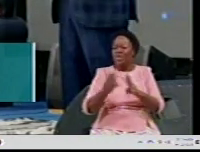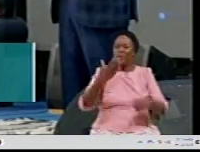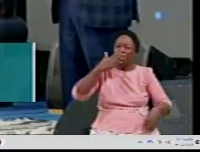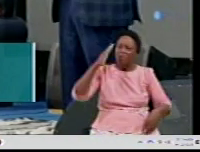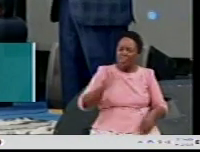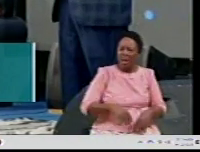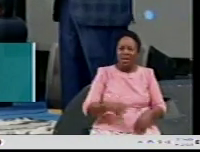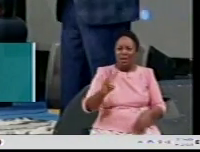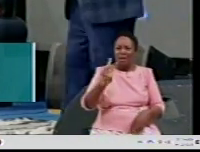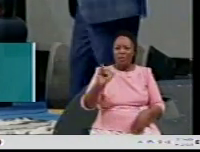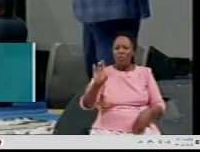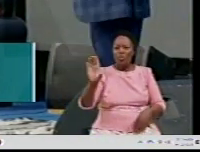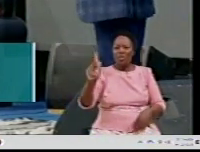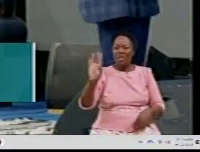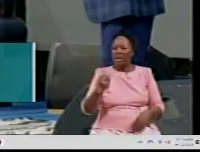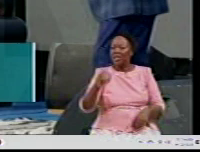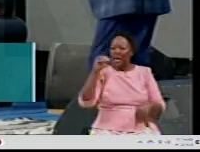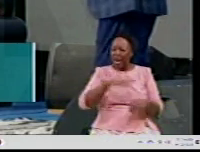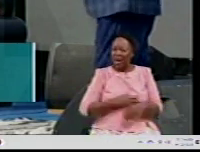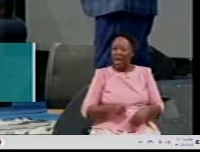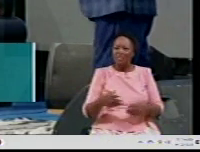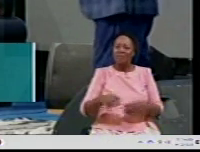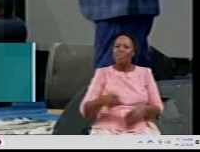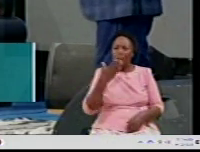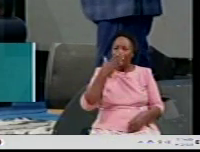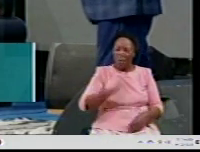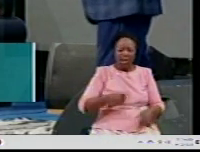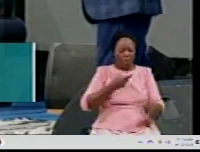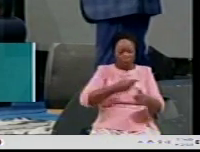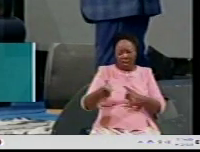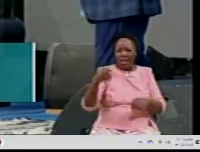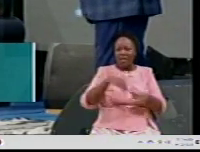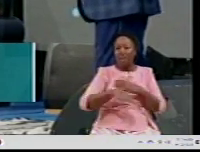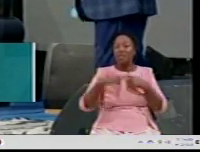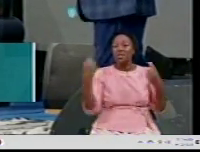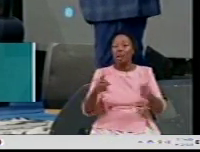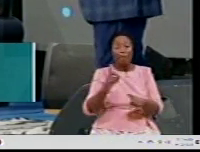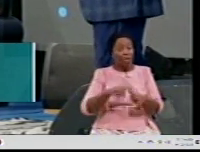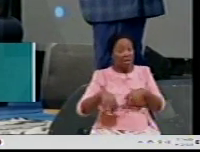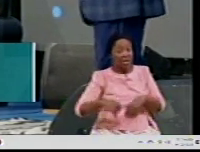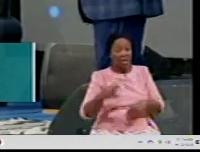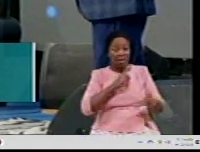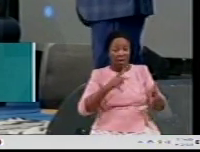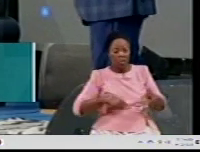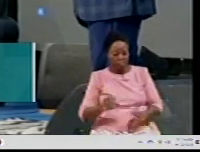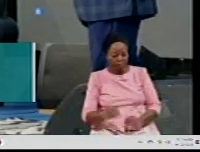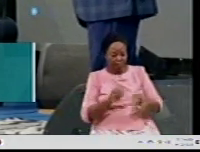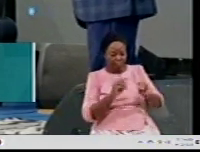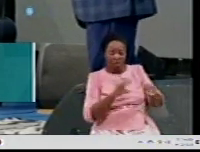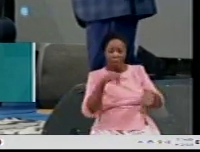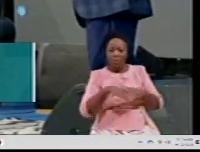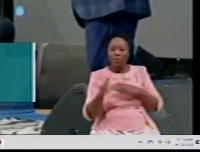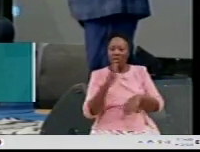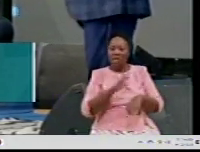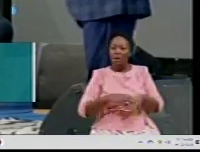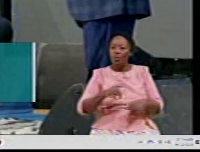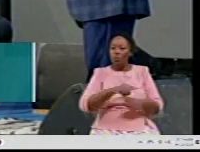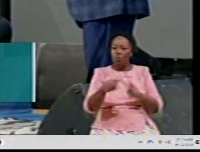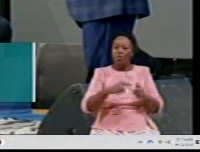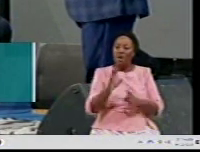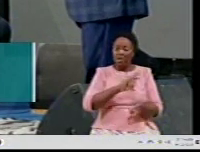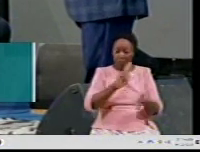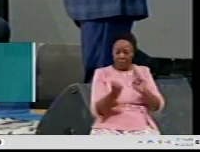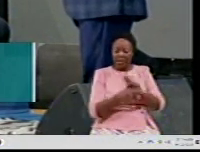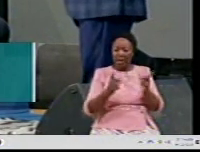injurious in iniquity, and yet the Lord imputed unto him when he repented, when he